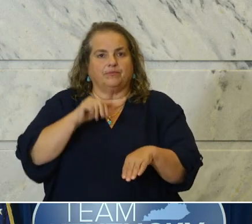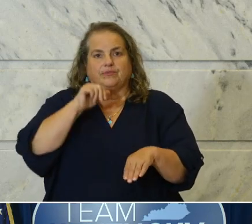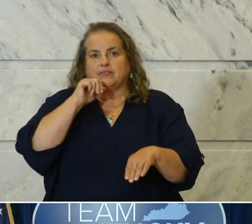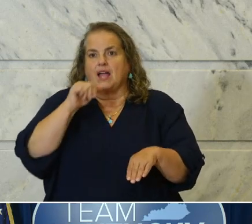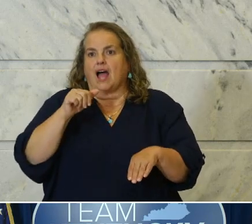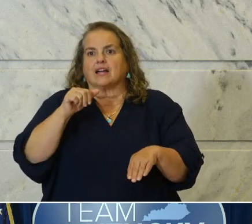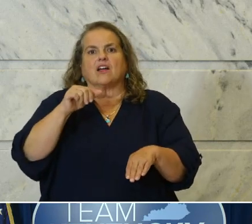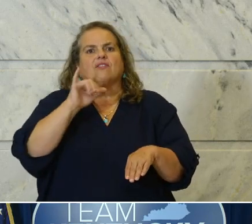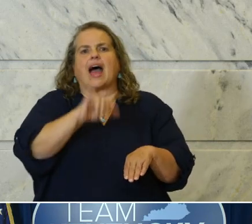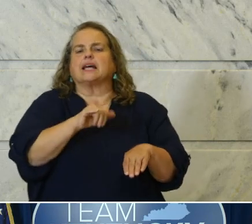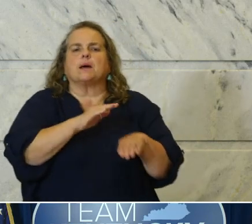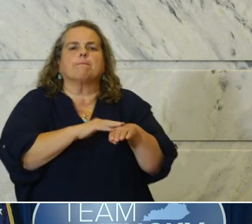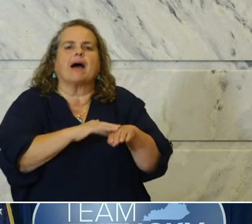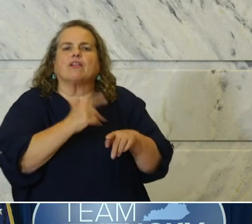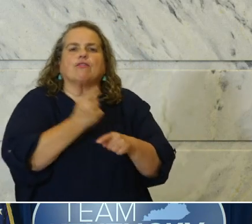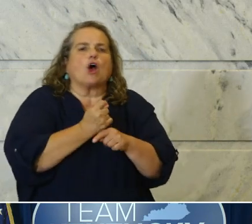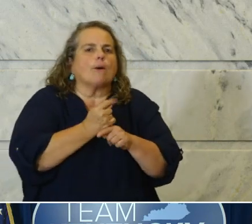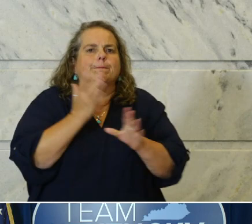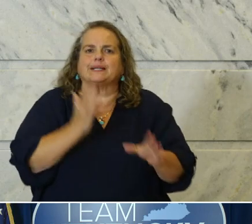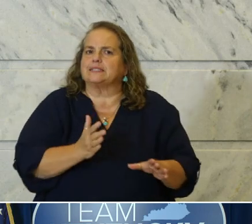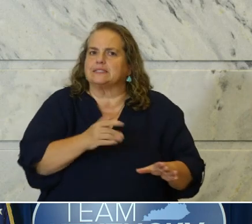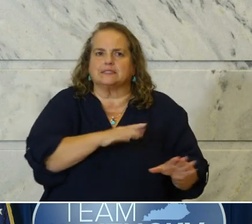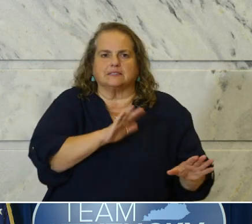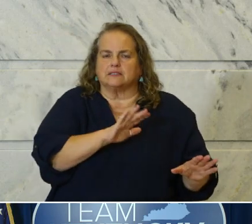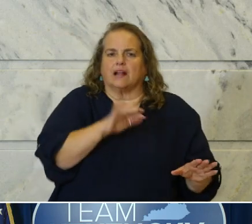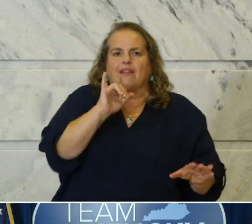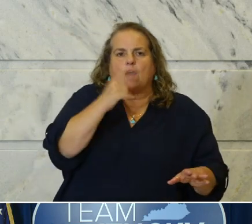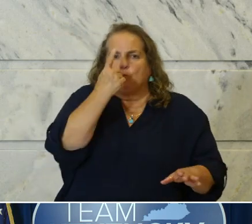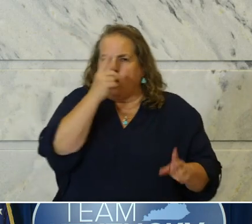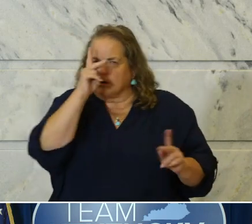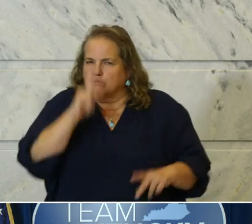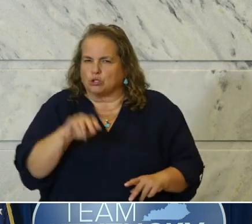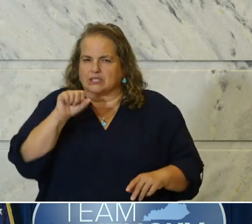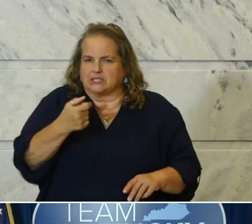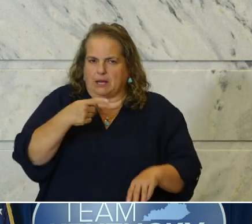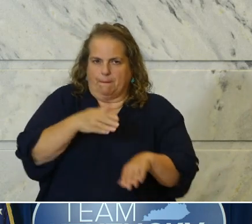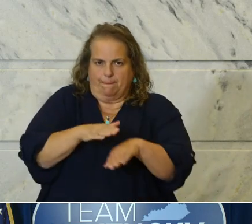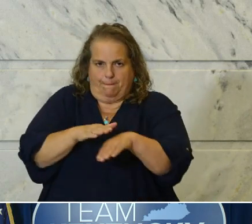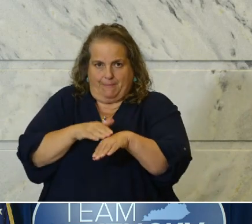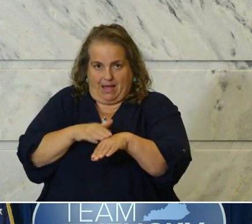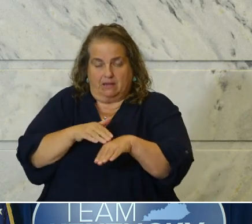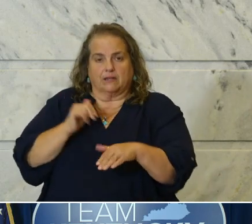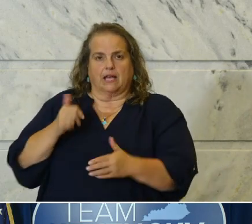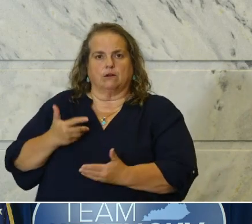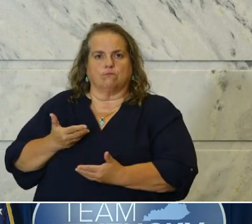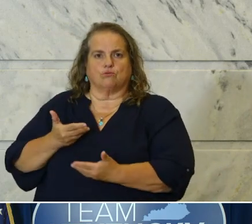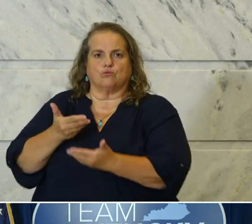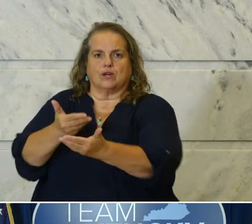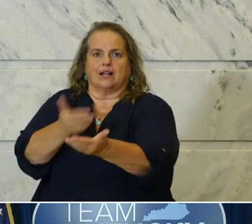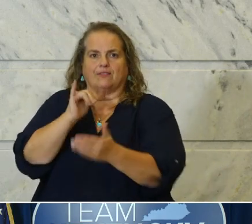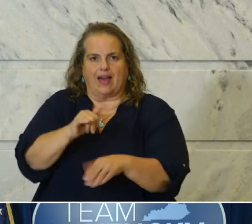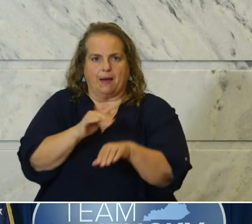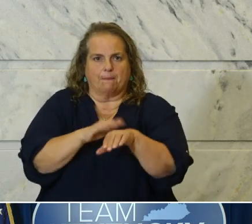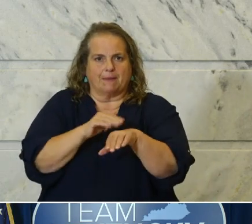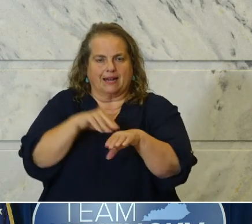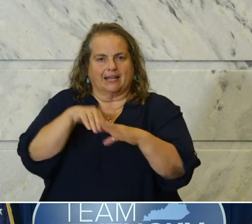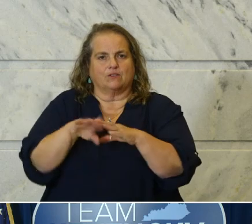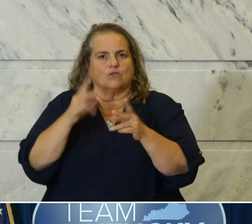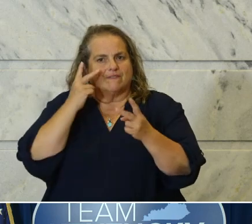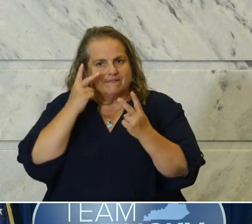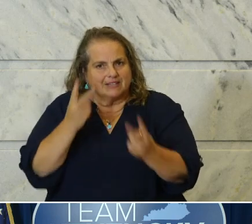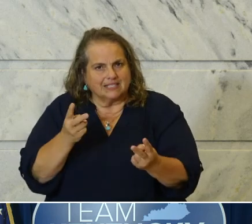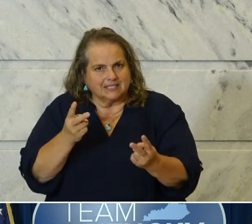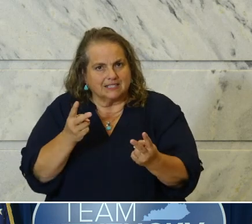where they go around and become the honeybees, but that person's pet in the facility, you can bring that pet in to visit, again,